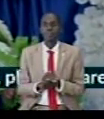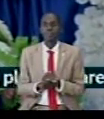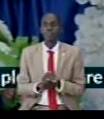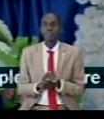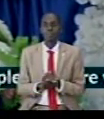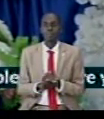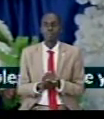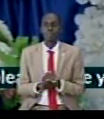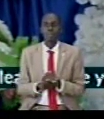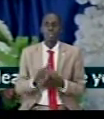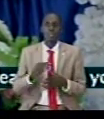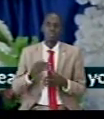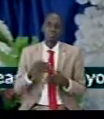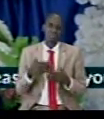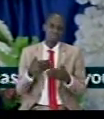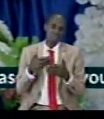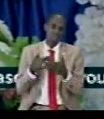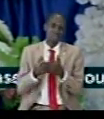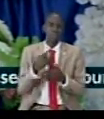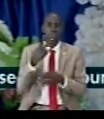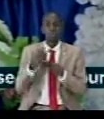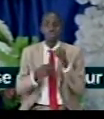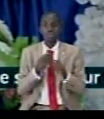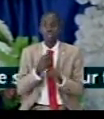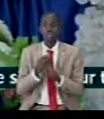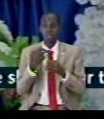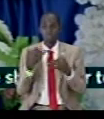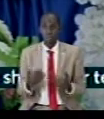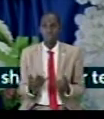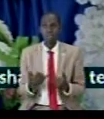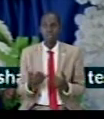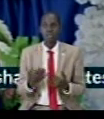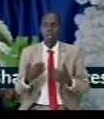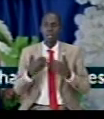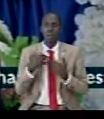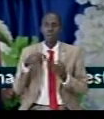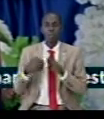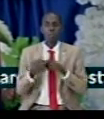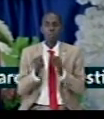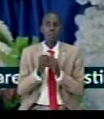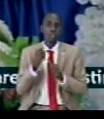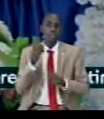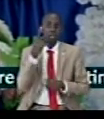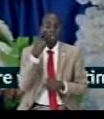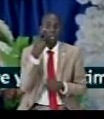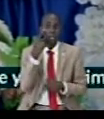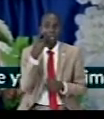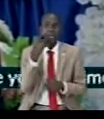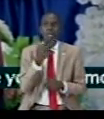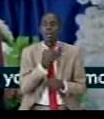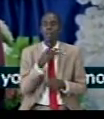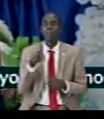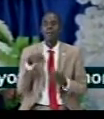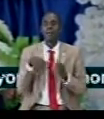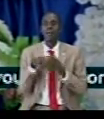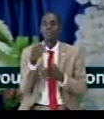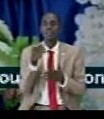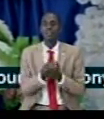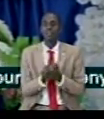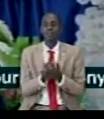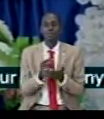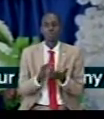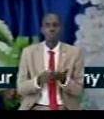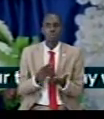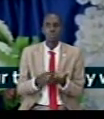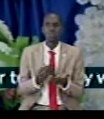About 2 years ago now, I had an issue with my eyes, and we discovered that sometimes